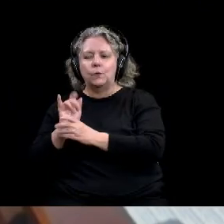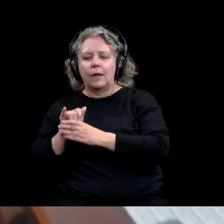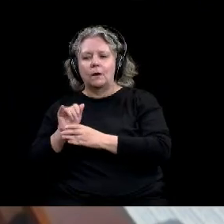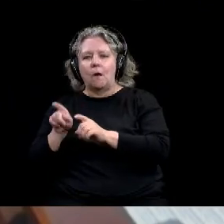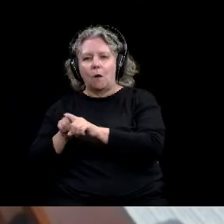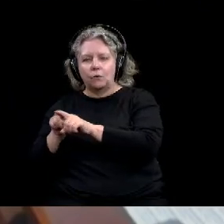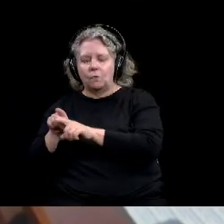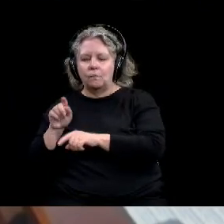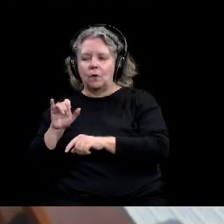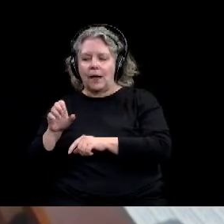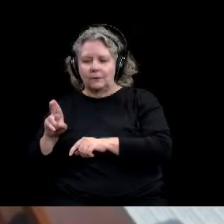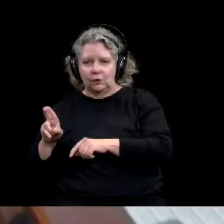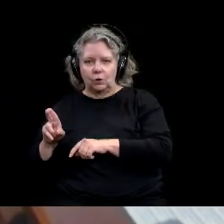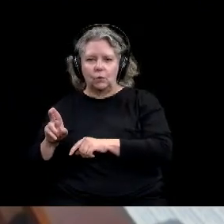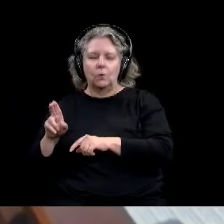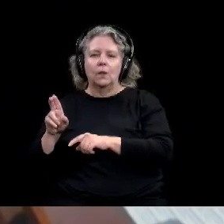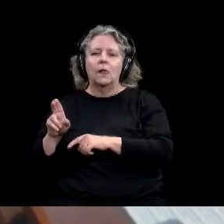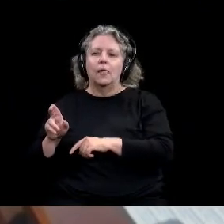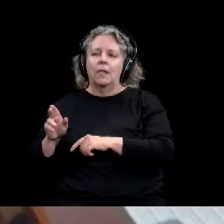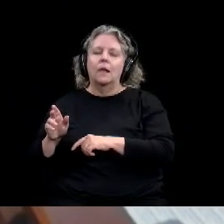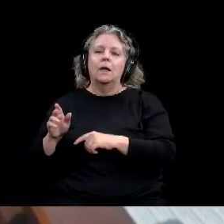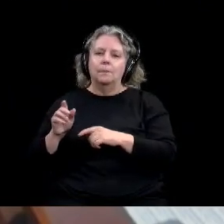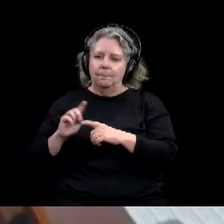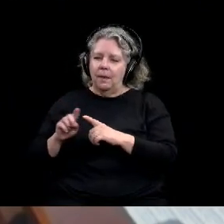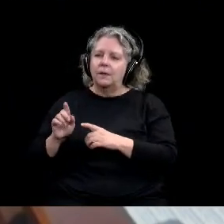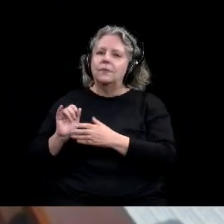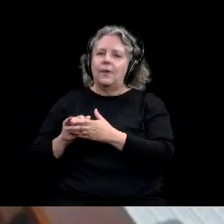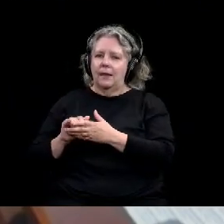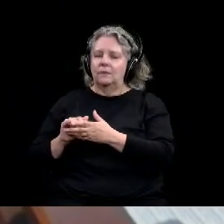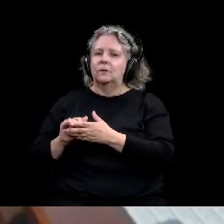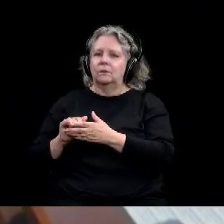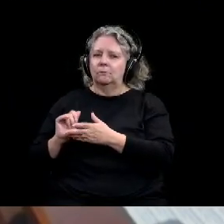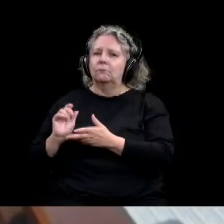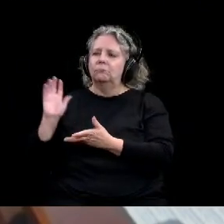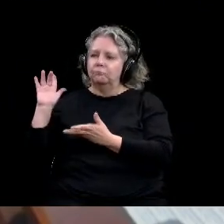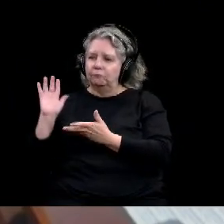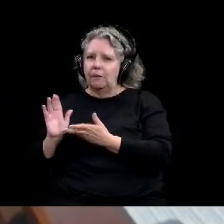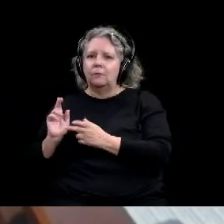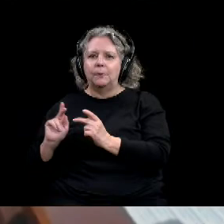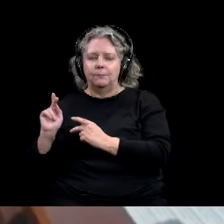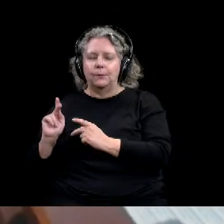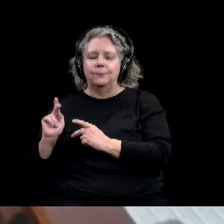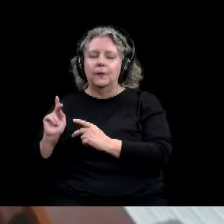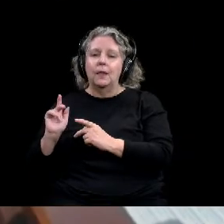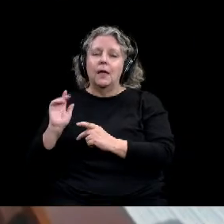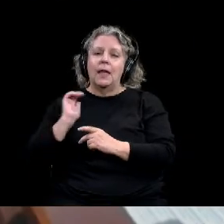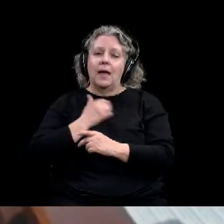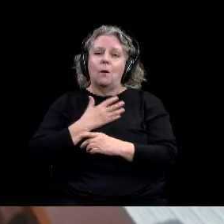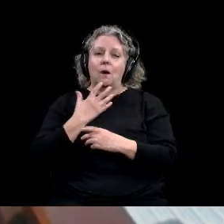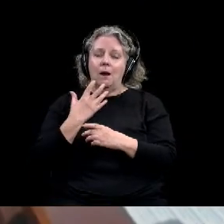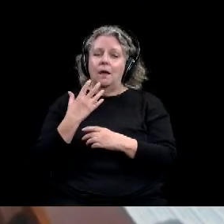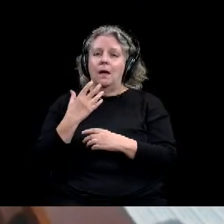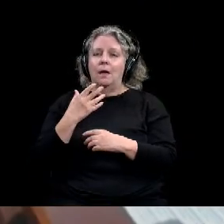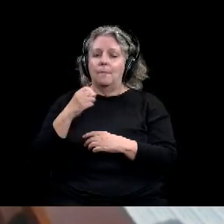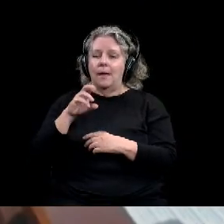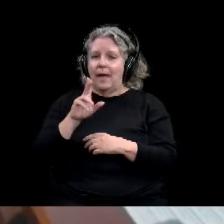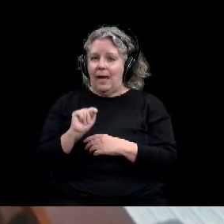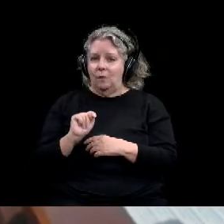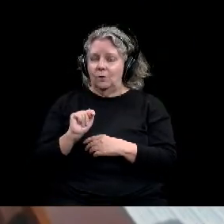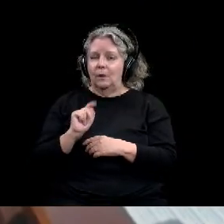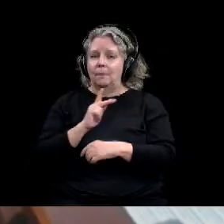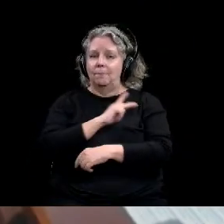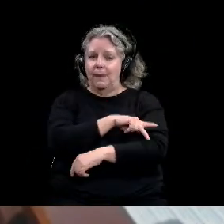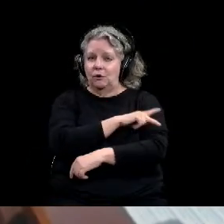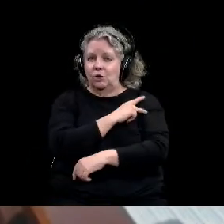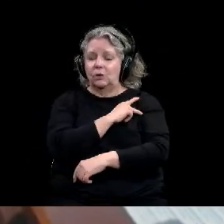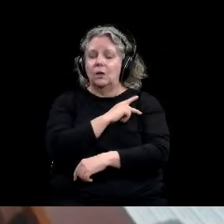there. Our outpatient services area that we had transitioned into a med-surg unit, also seeing some contracting